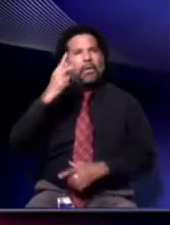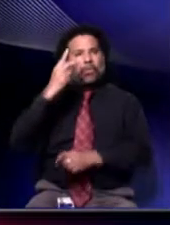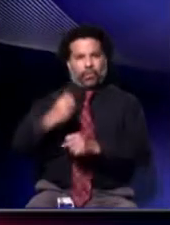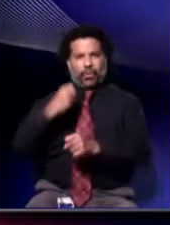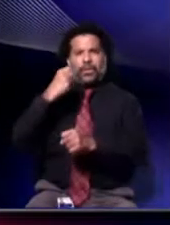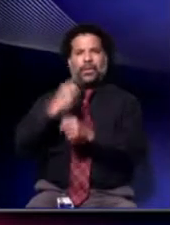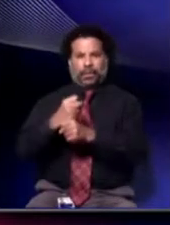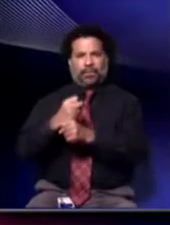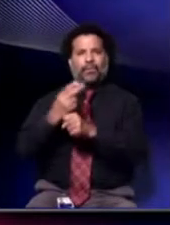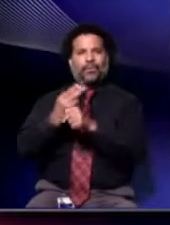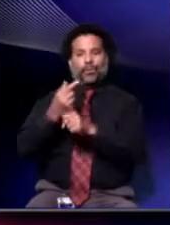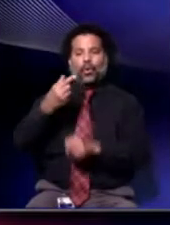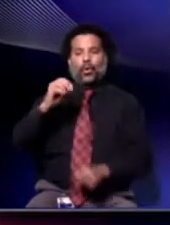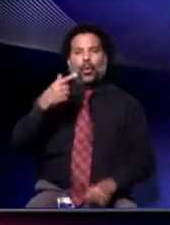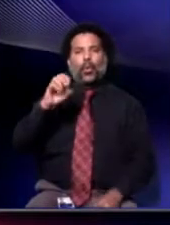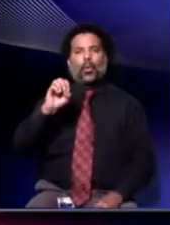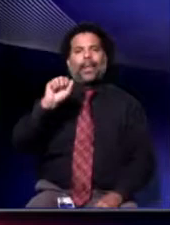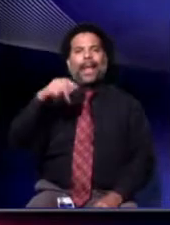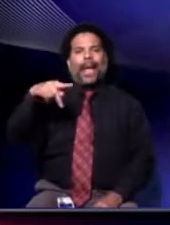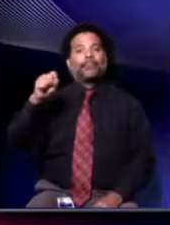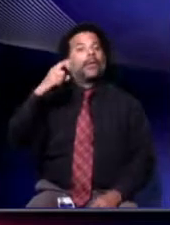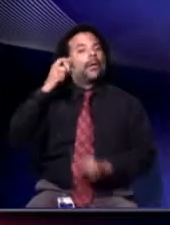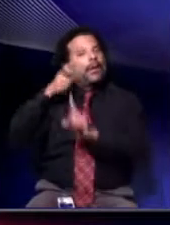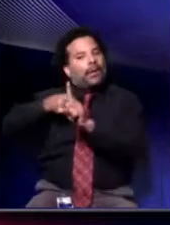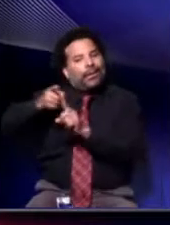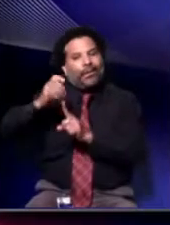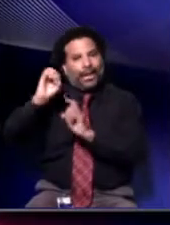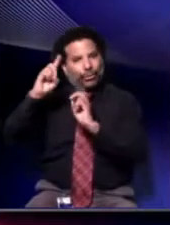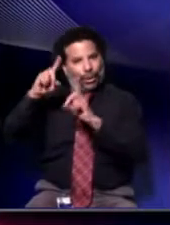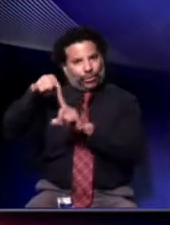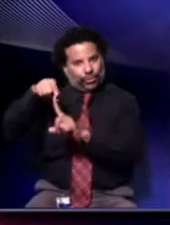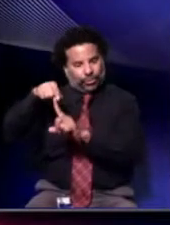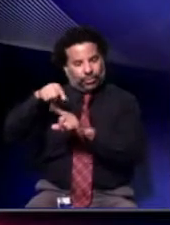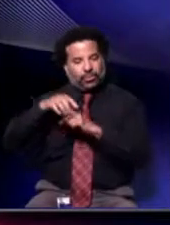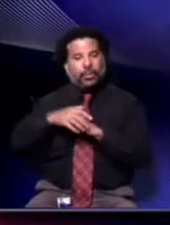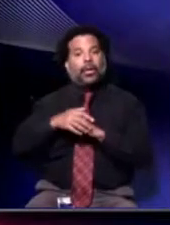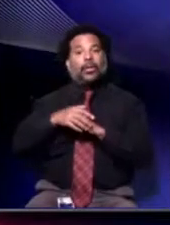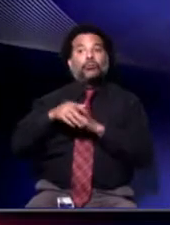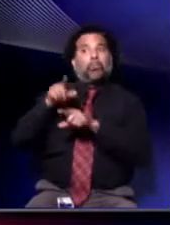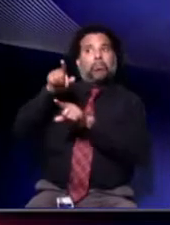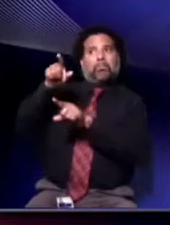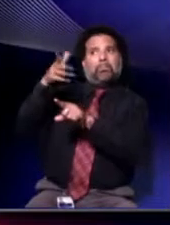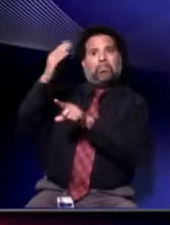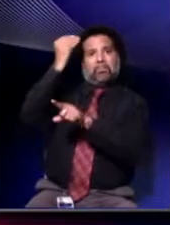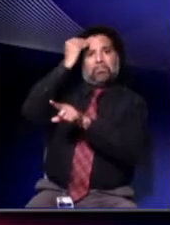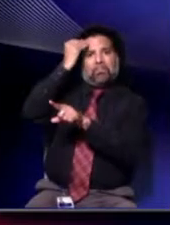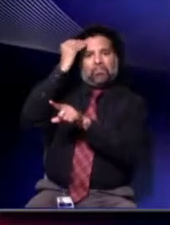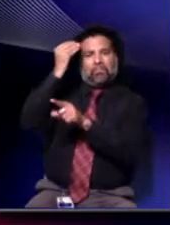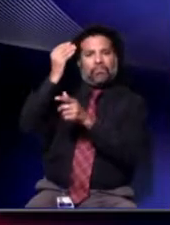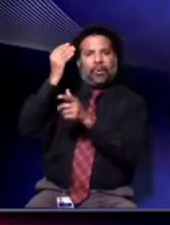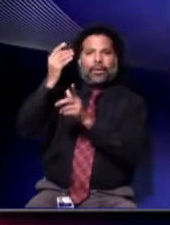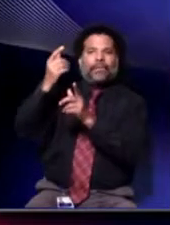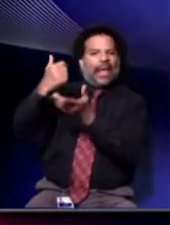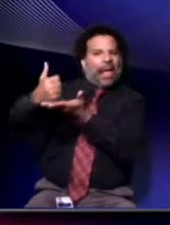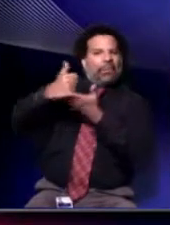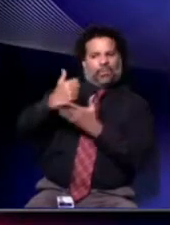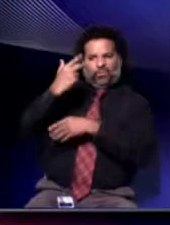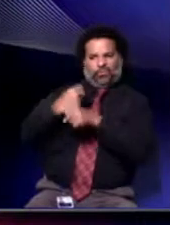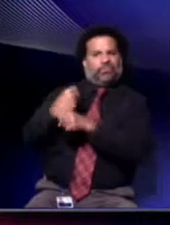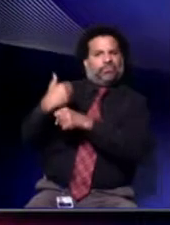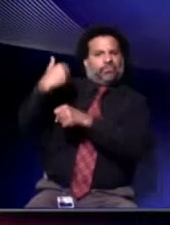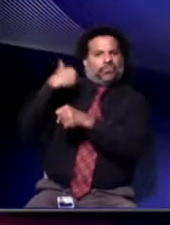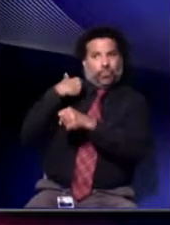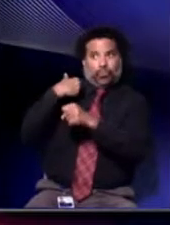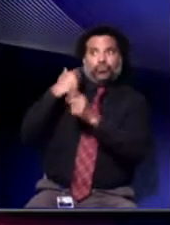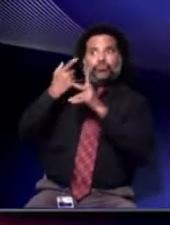on Google Apps for Education. And so our tenant is, the state is aware of it, and they actually helped us 3 years ago to get it. At